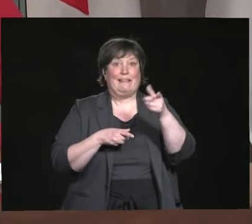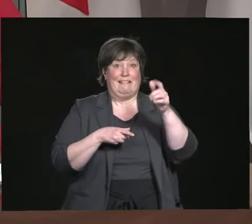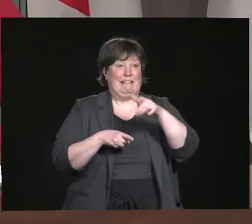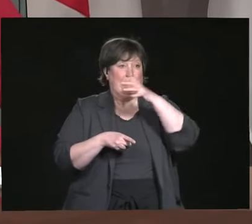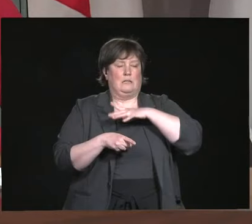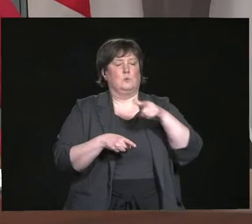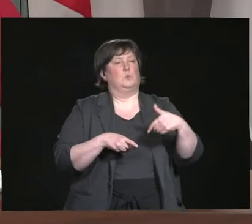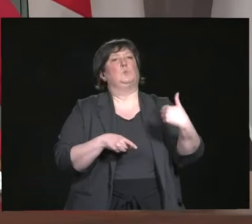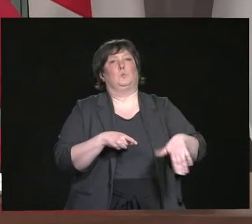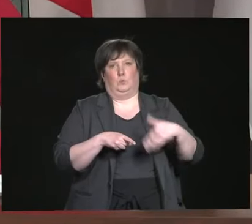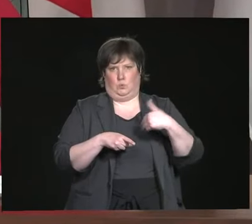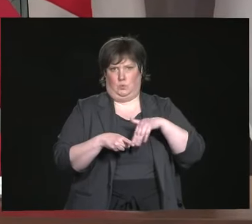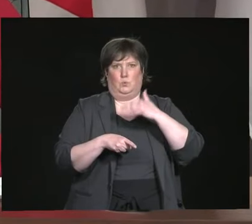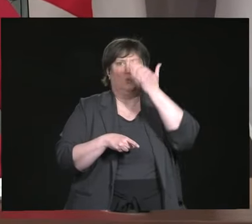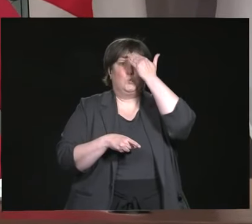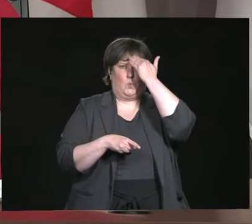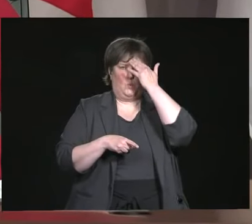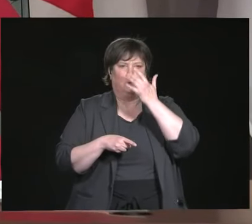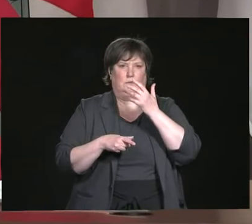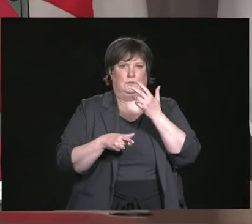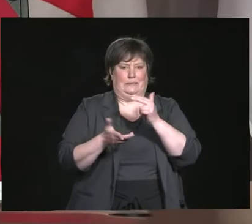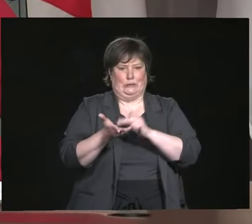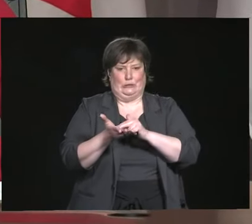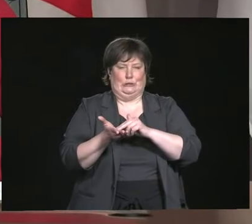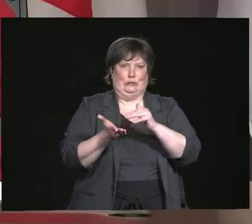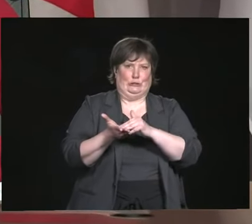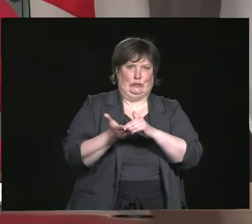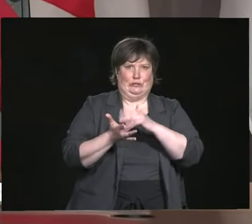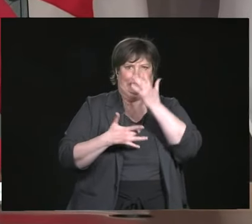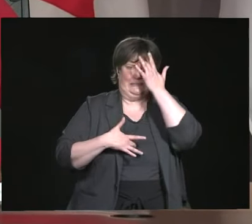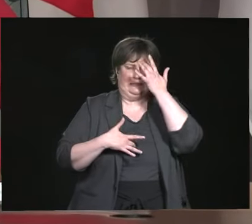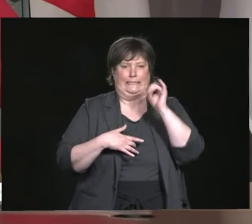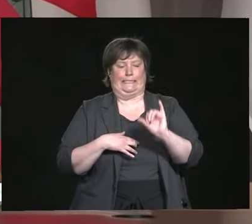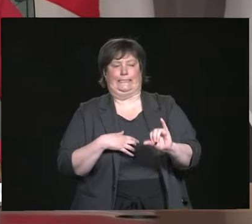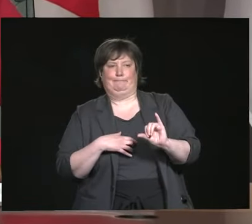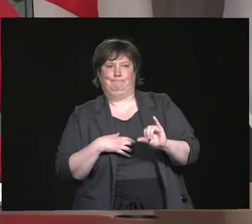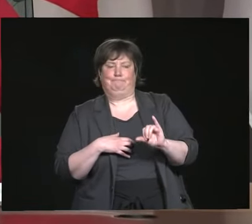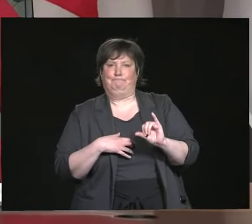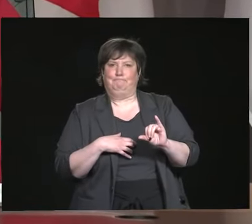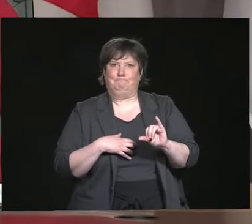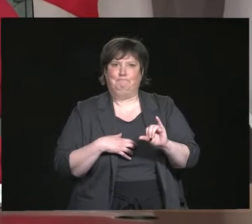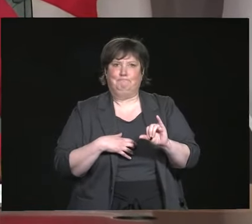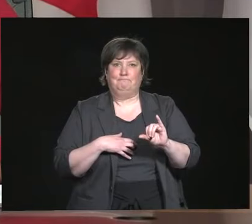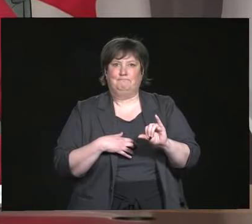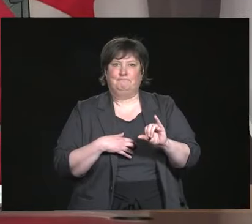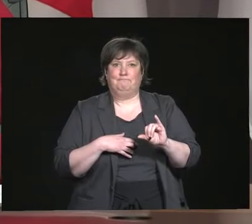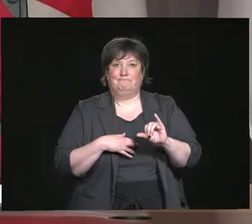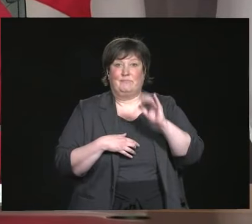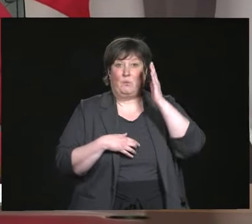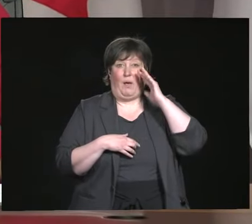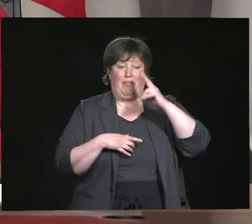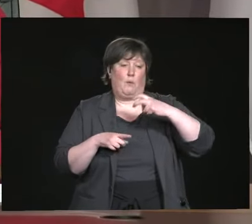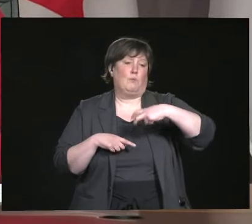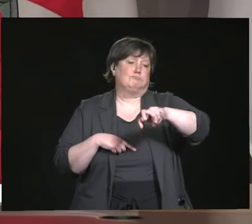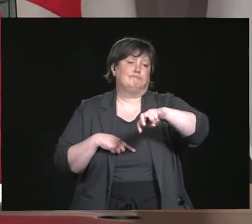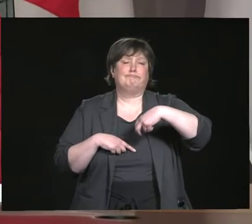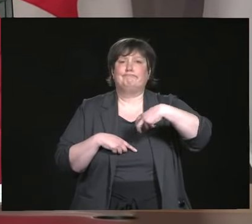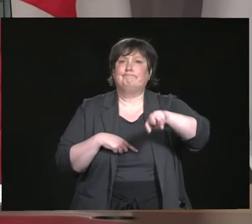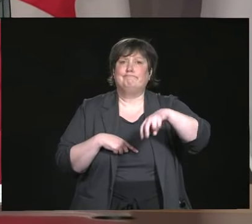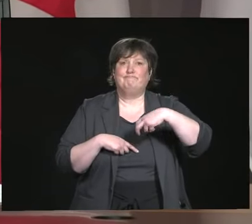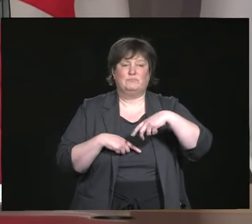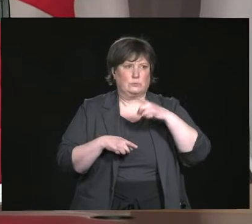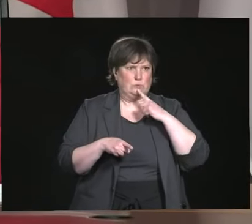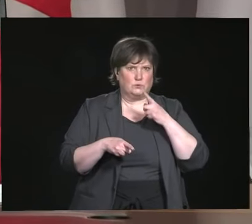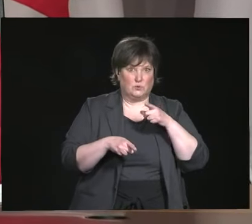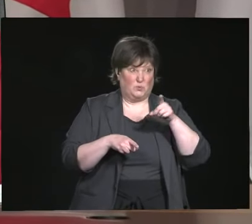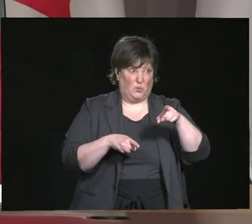are the local MPs, and he has been in very close touch with he reported to me that he's been